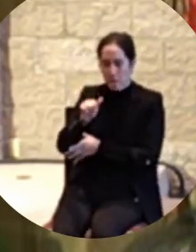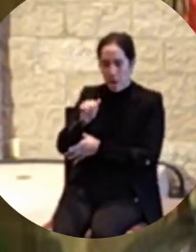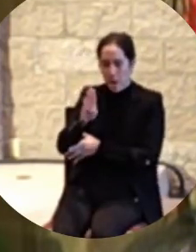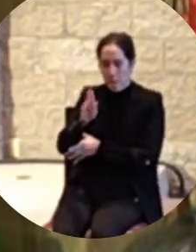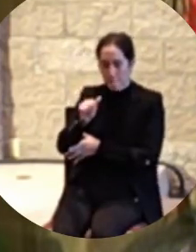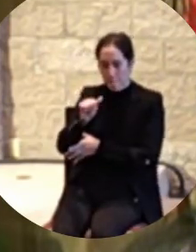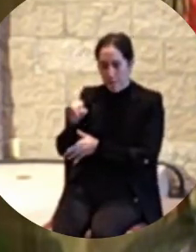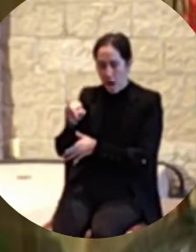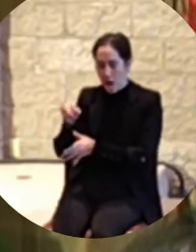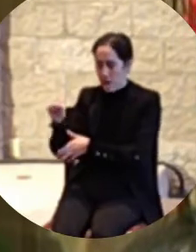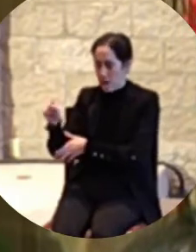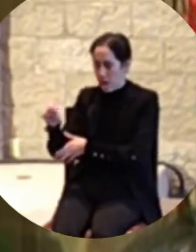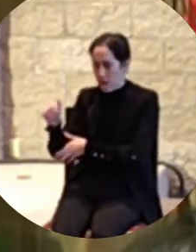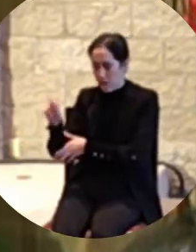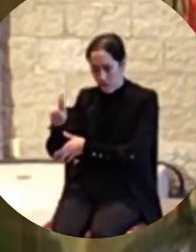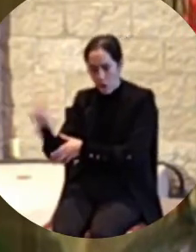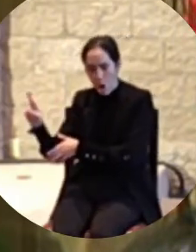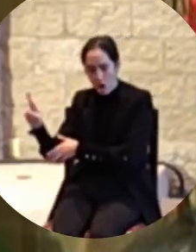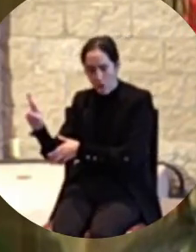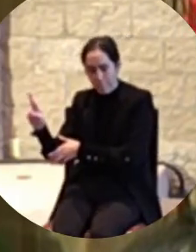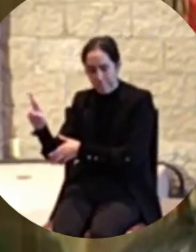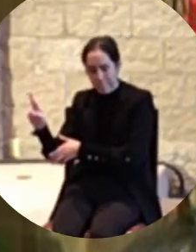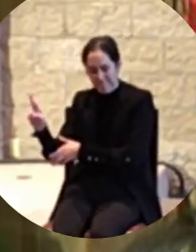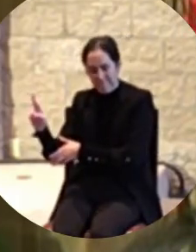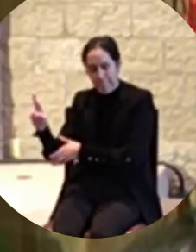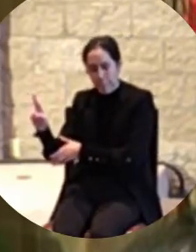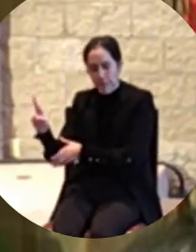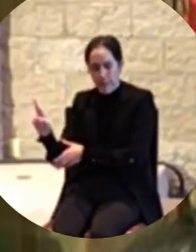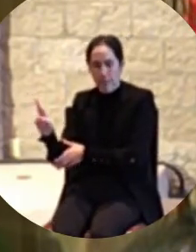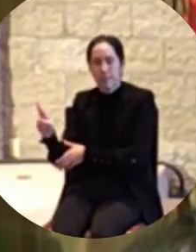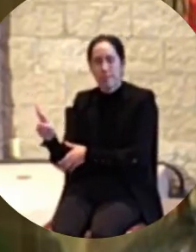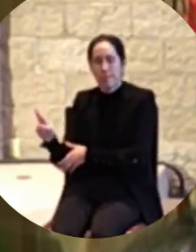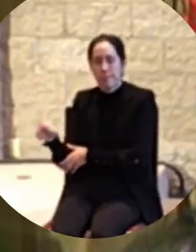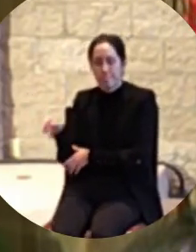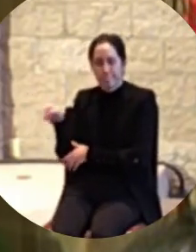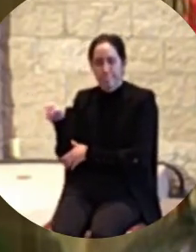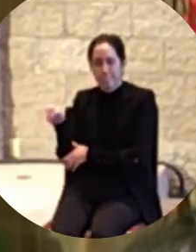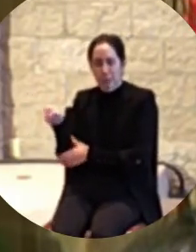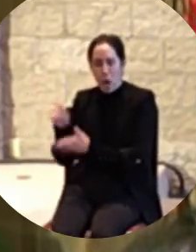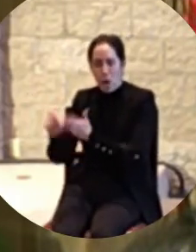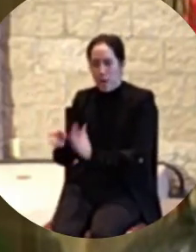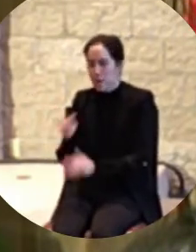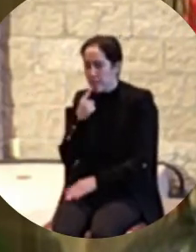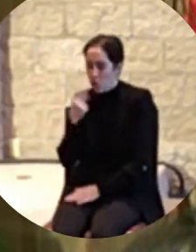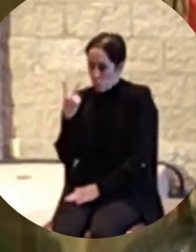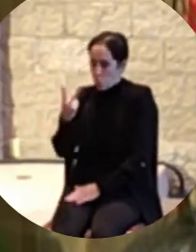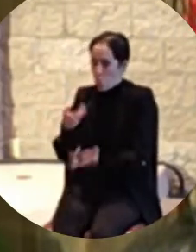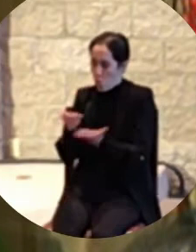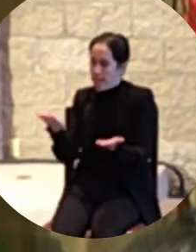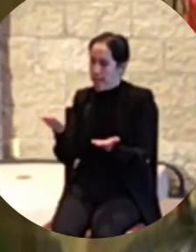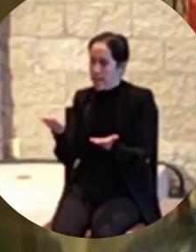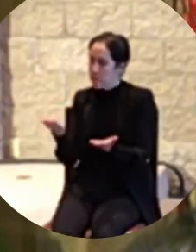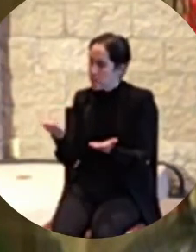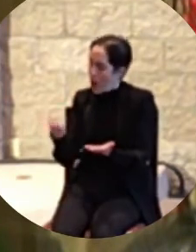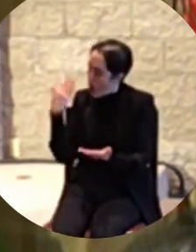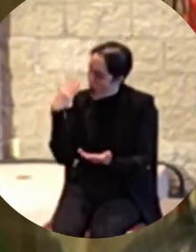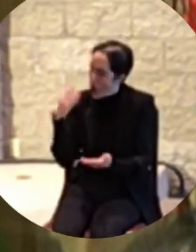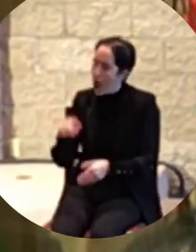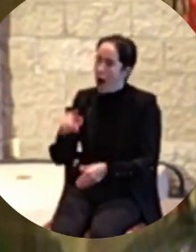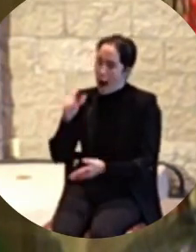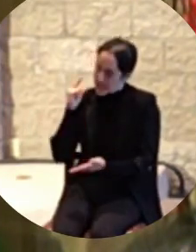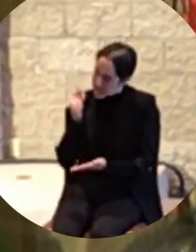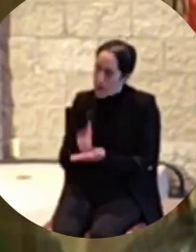says, two things are guaranteed to hook you up with God of love,